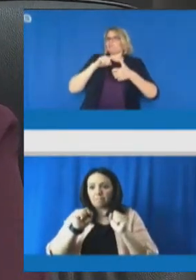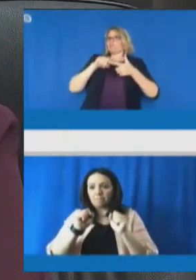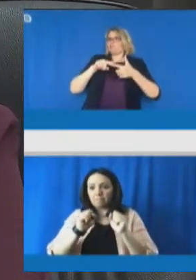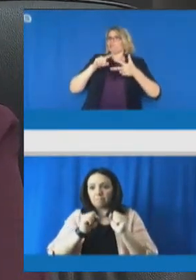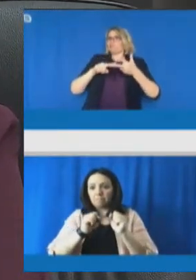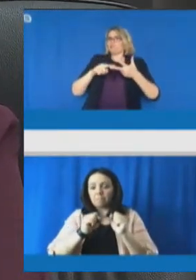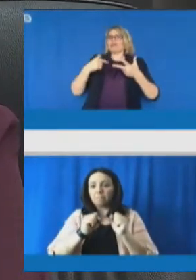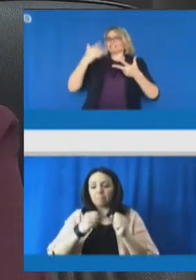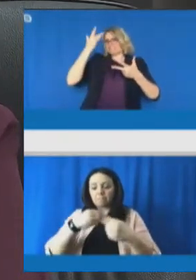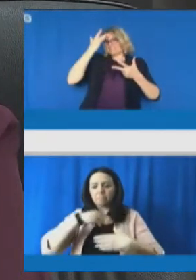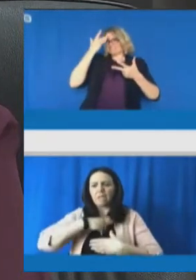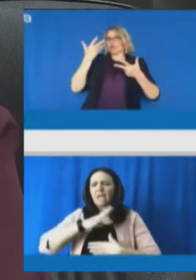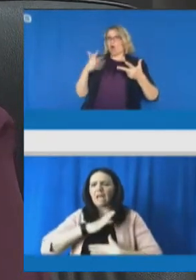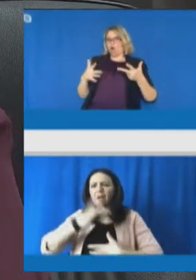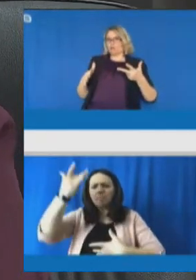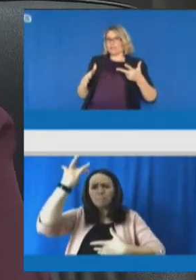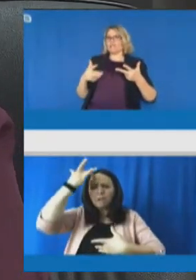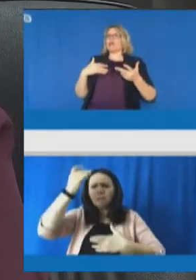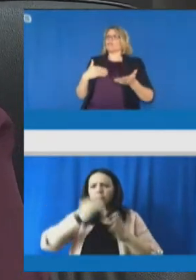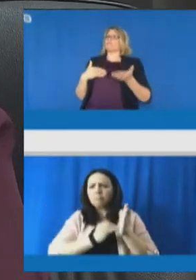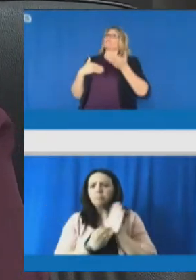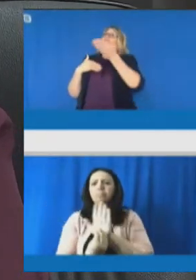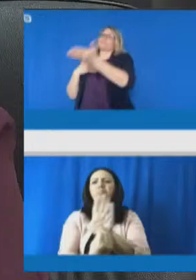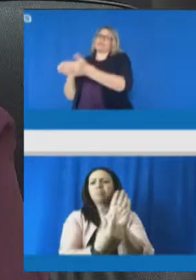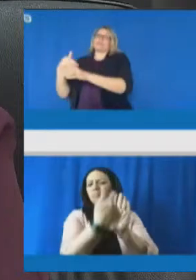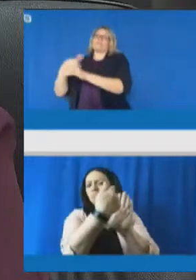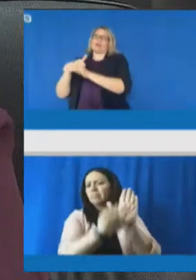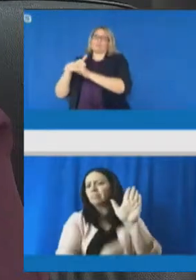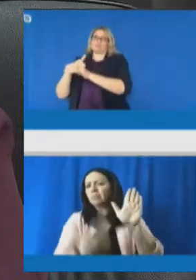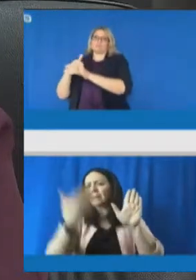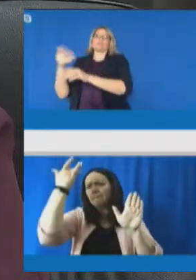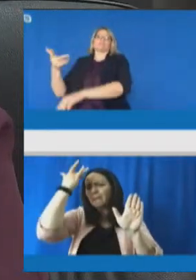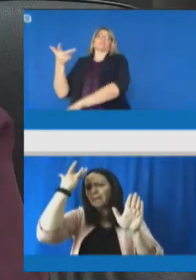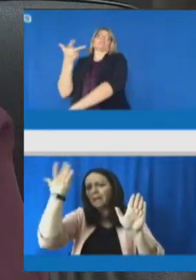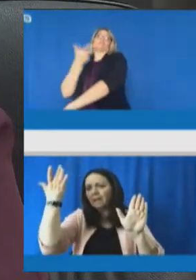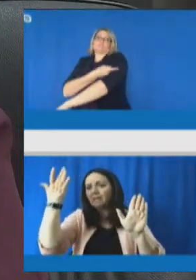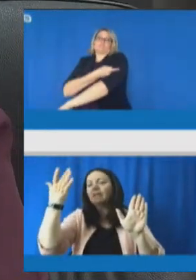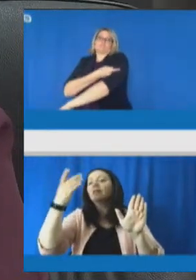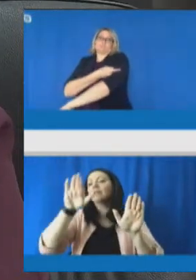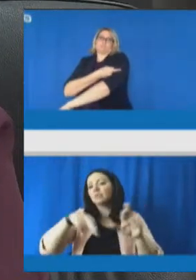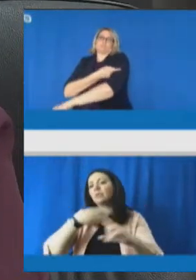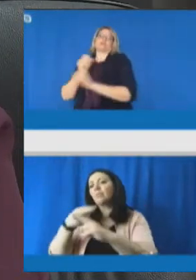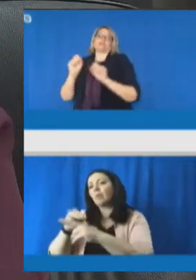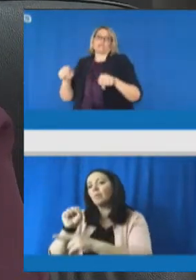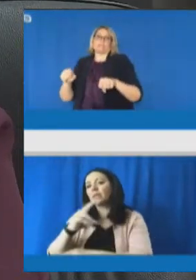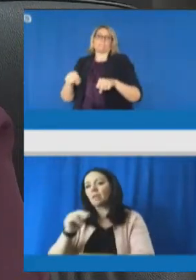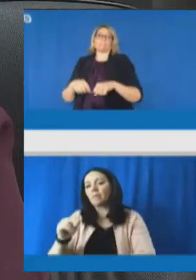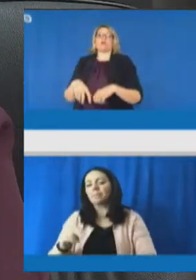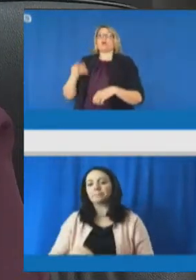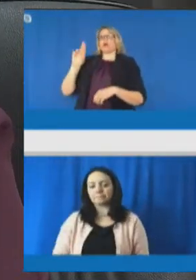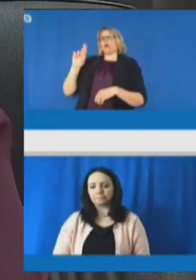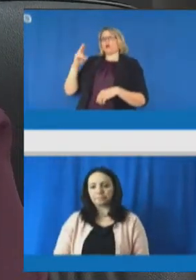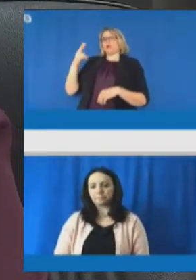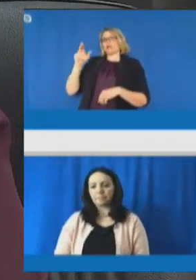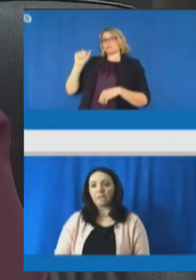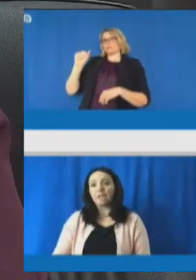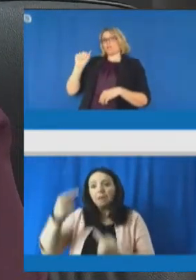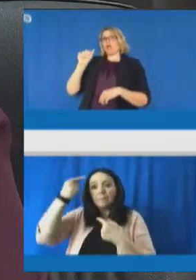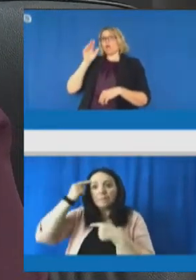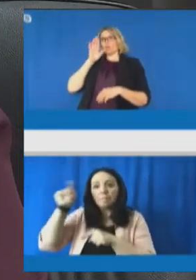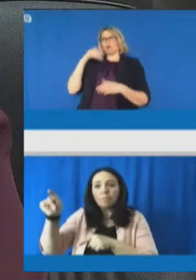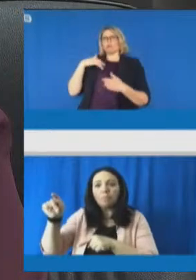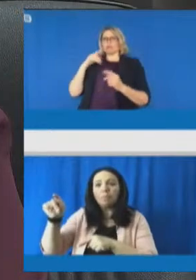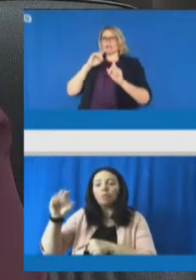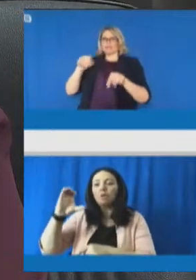asking family physicians to document and confirm that these people have these complex medical conditions. But again, we're taking